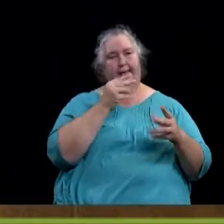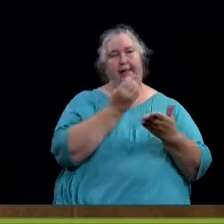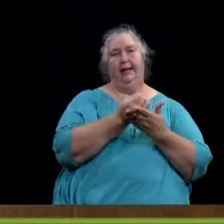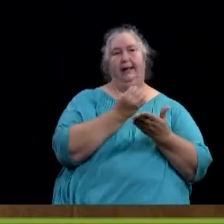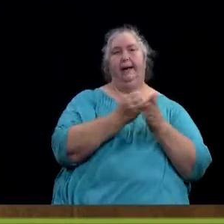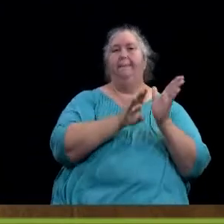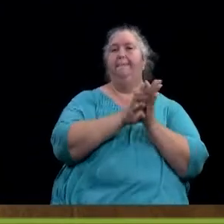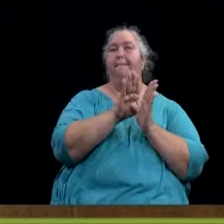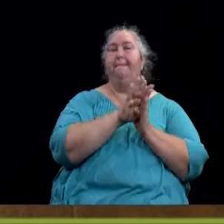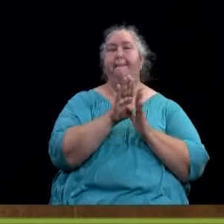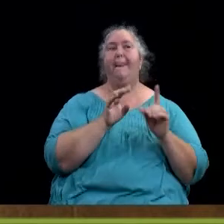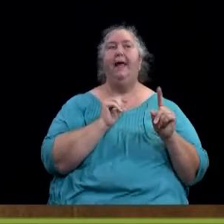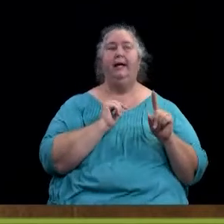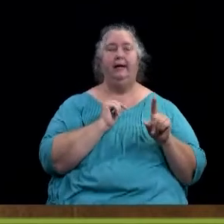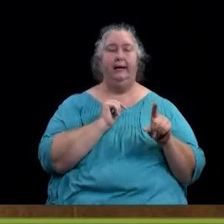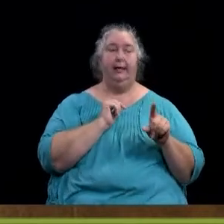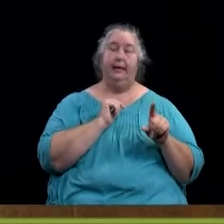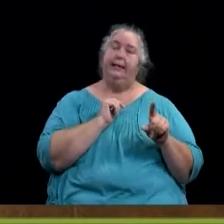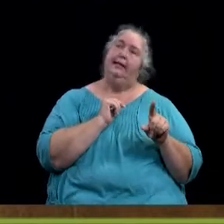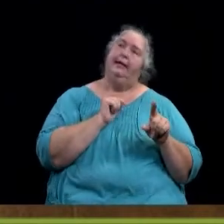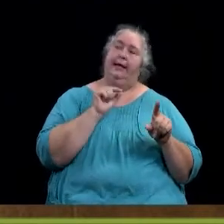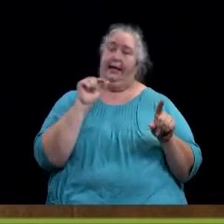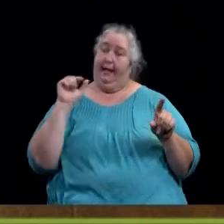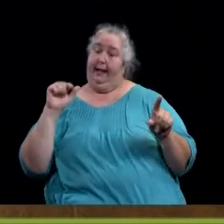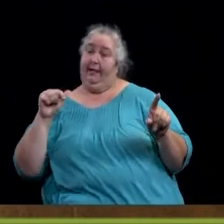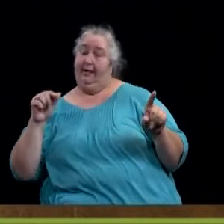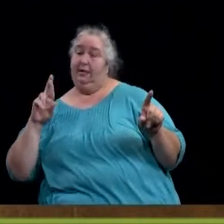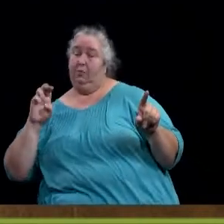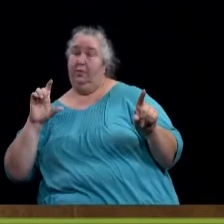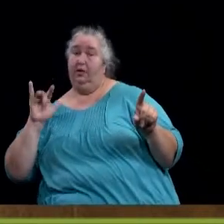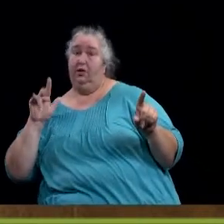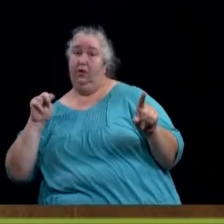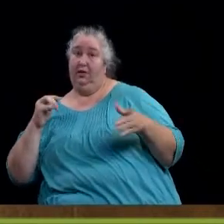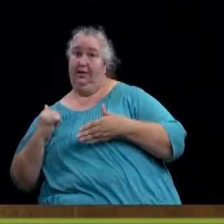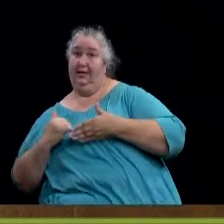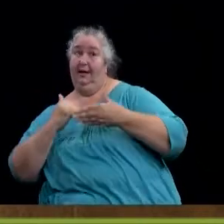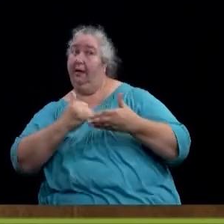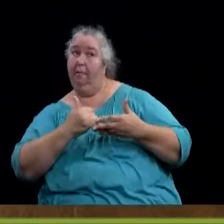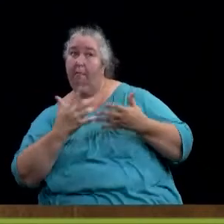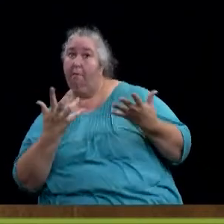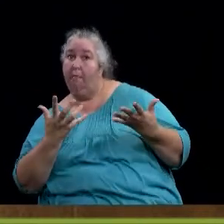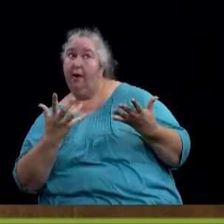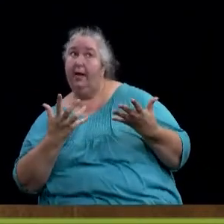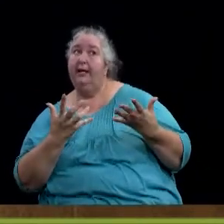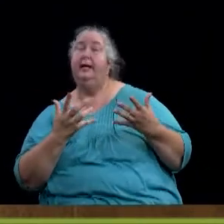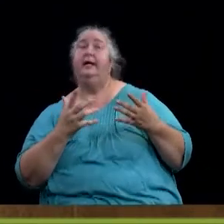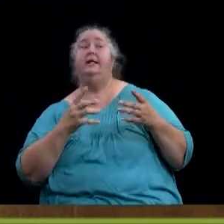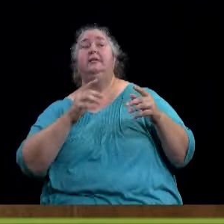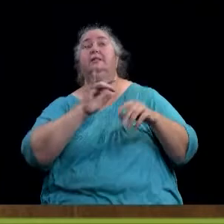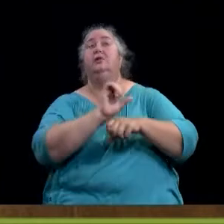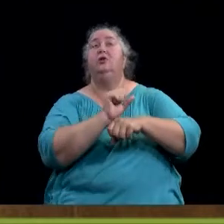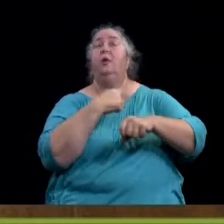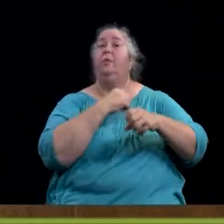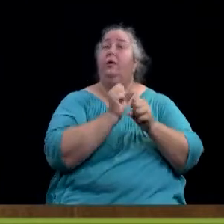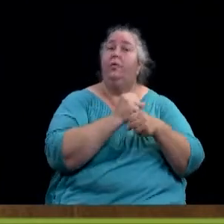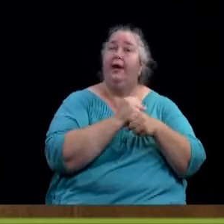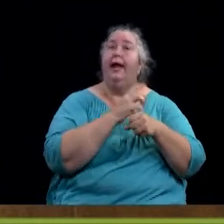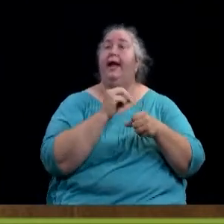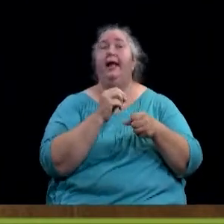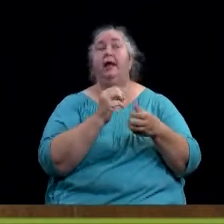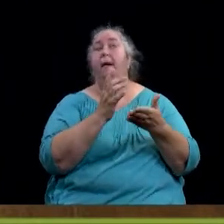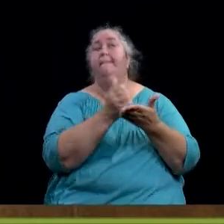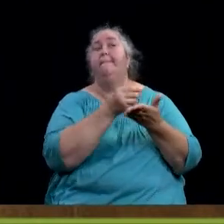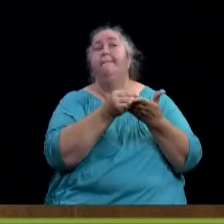this resolution, which is the human part of it and the jobs that we create and the wages that they pay and the benefits